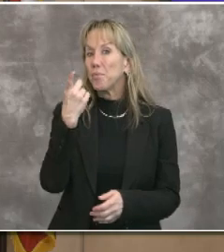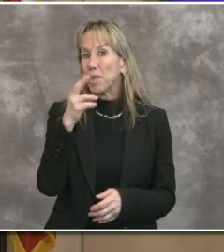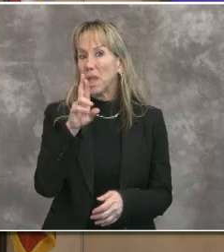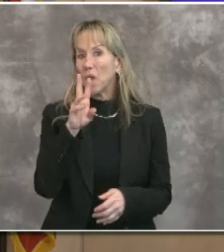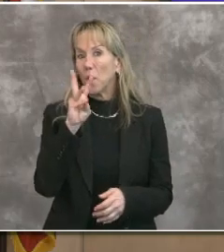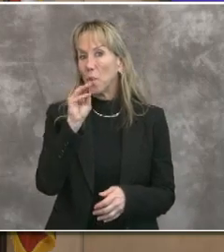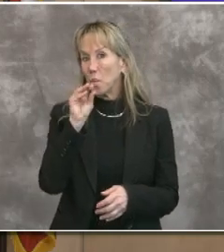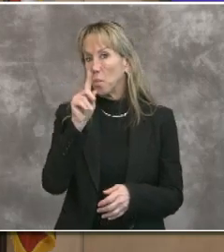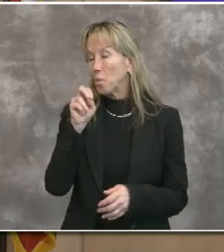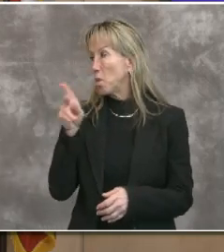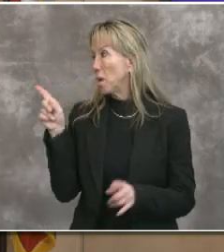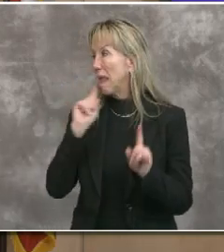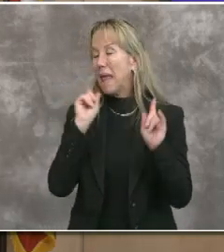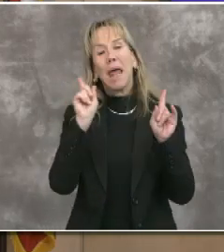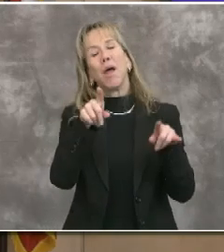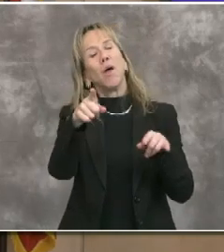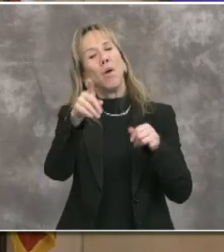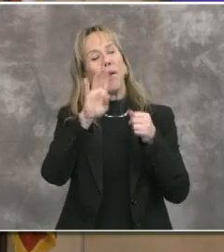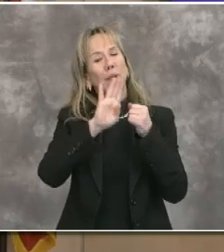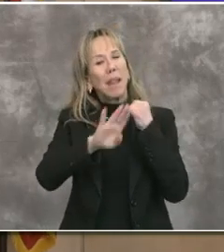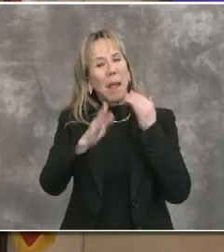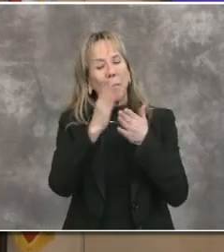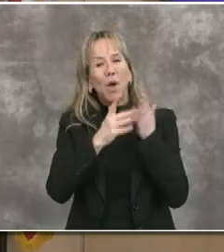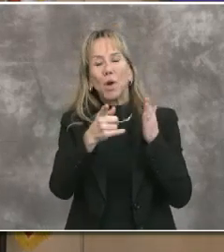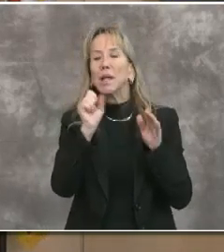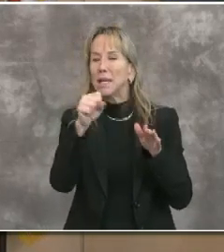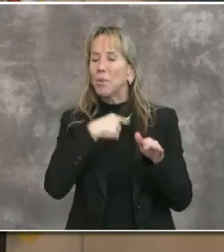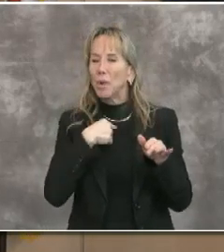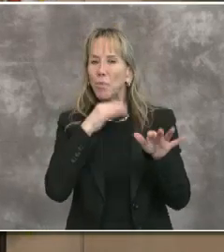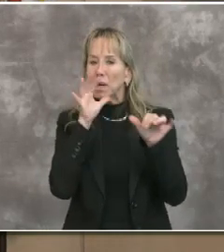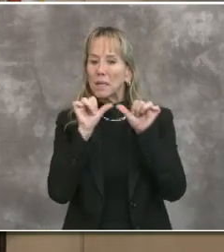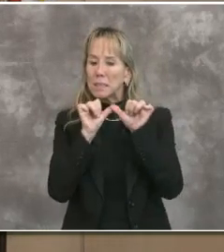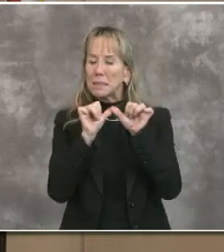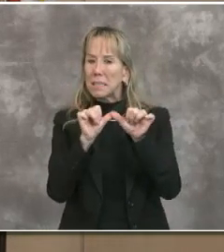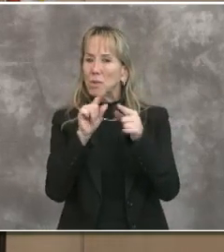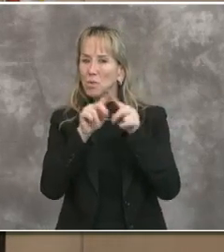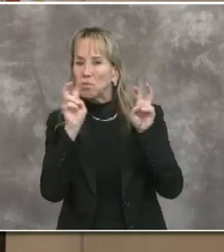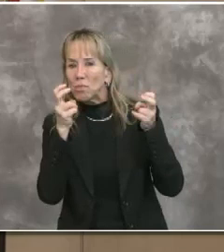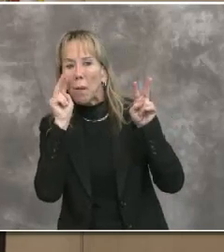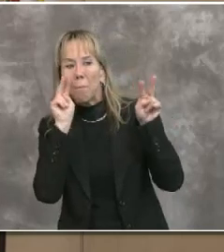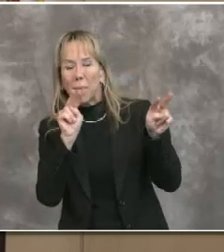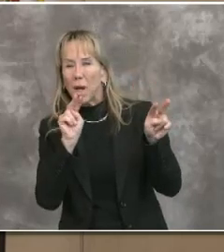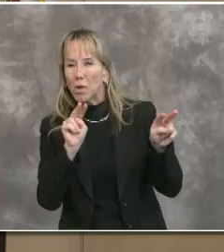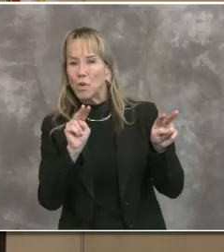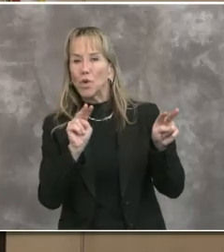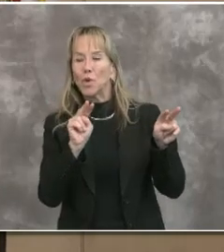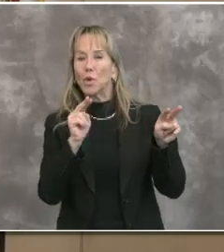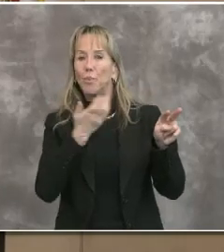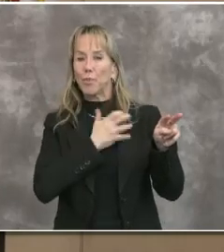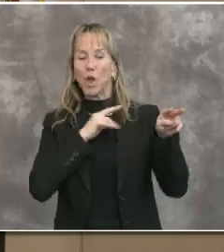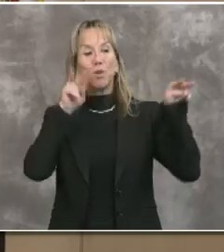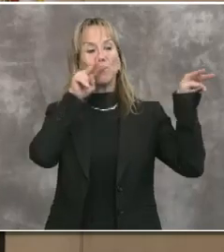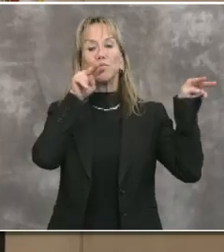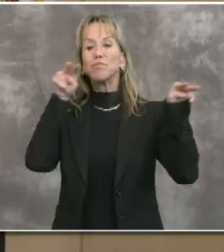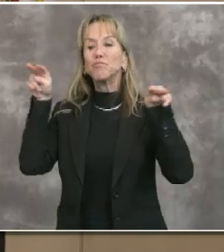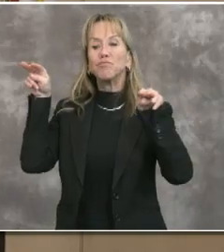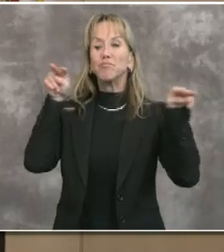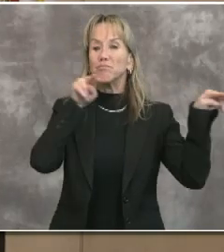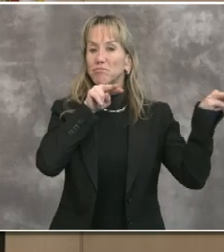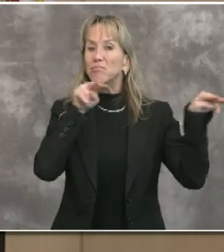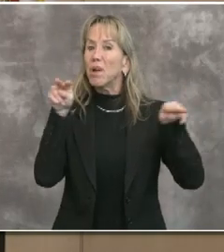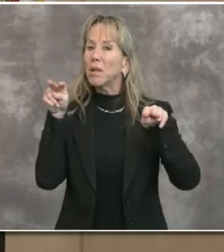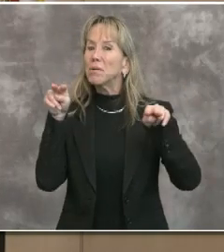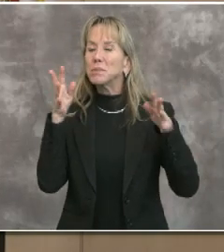I think on the last question, we will continue to monitor in our surveillance system